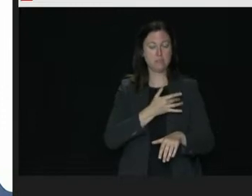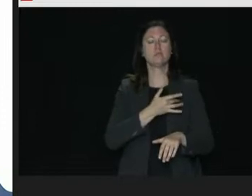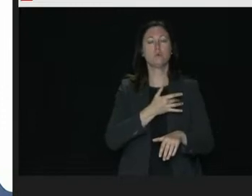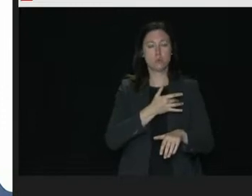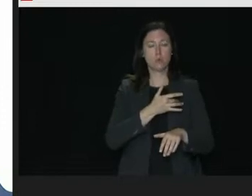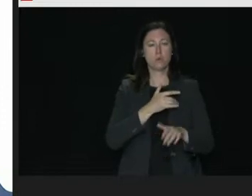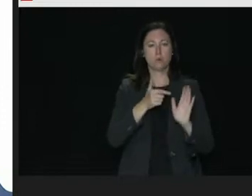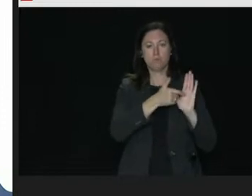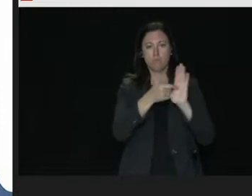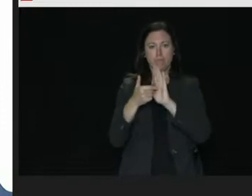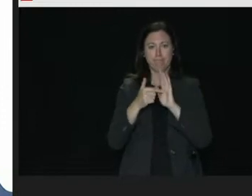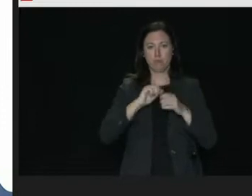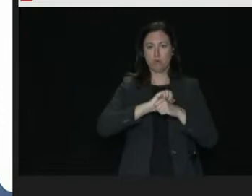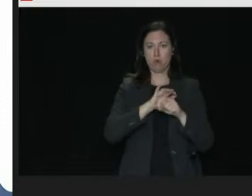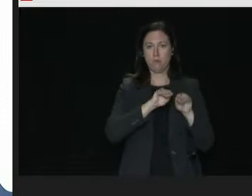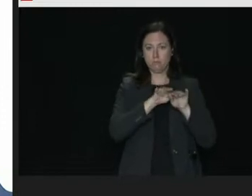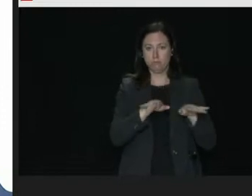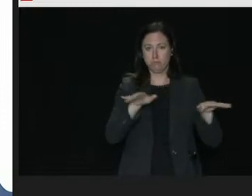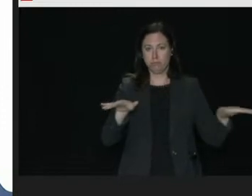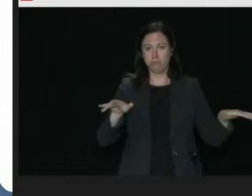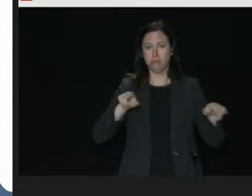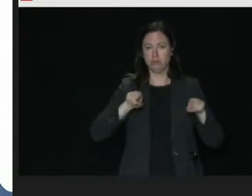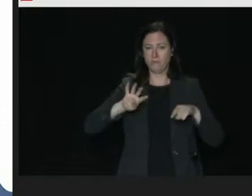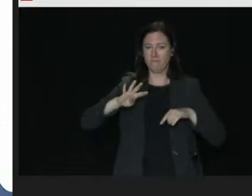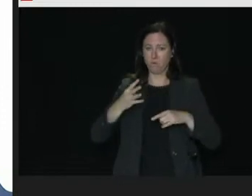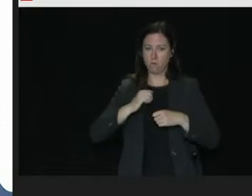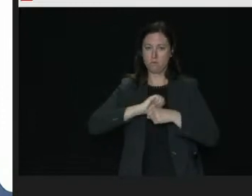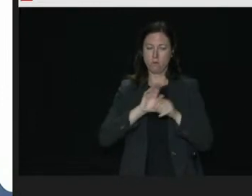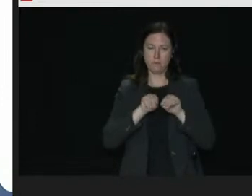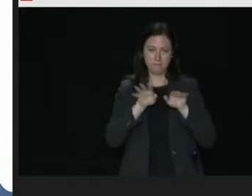activity experienced during Canada's 4th wave.